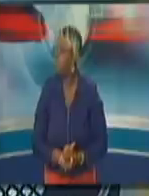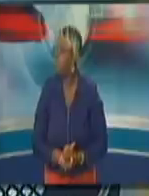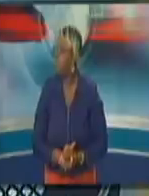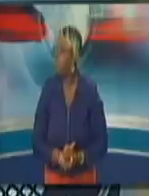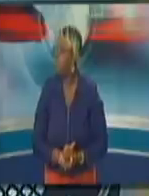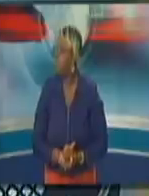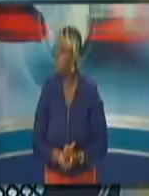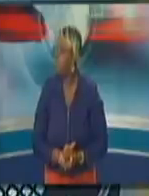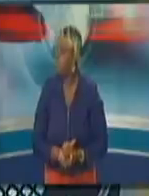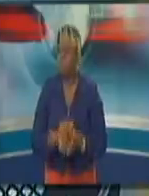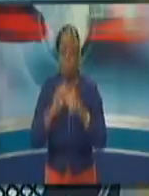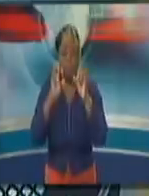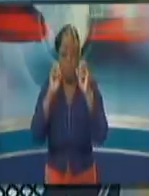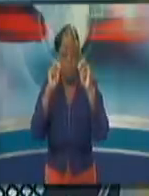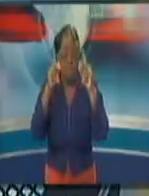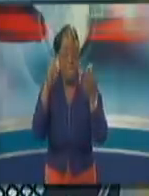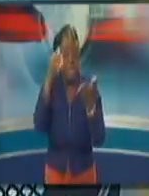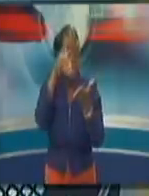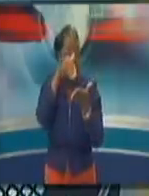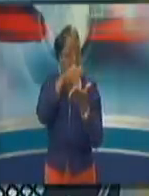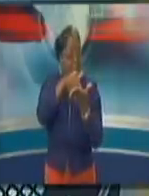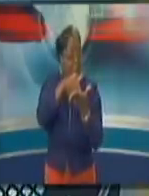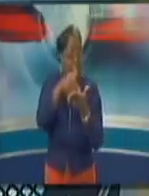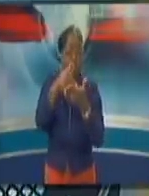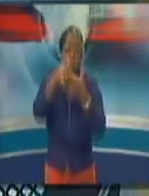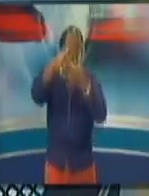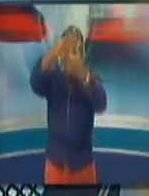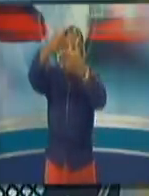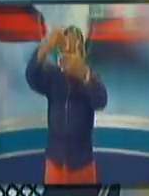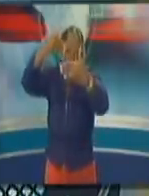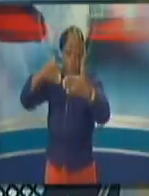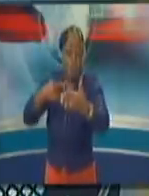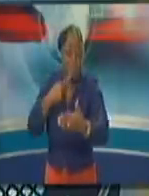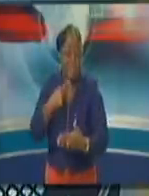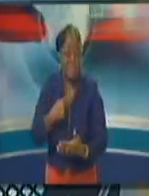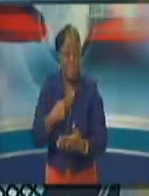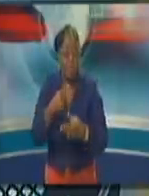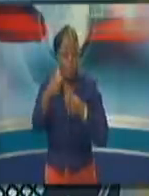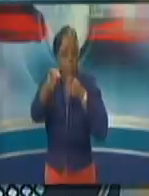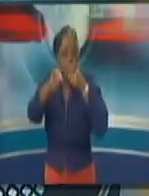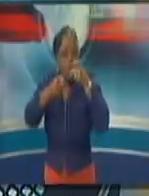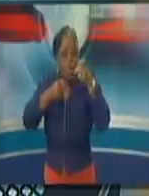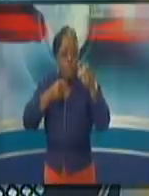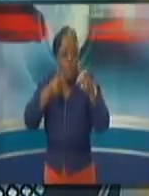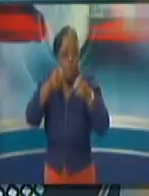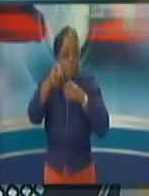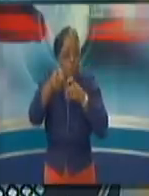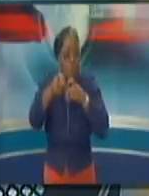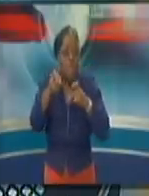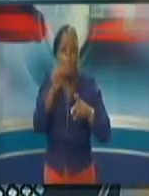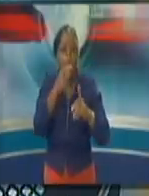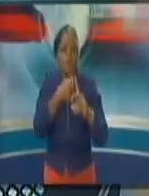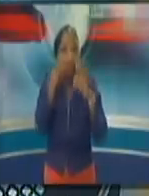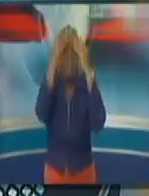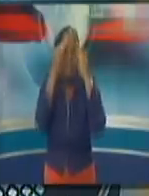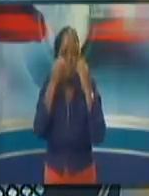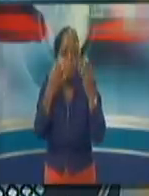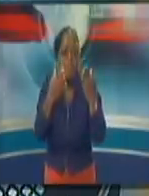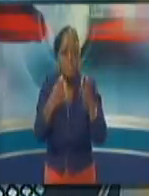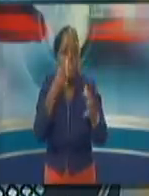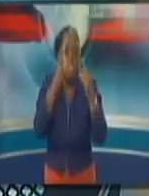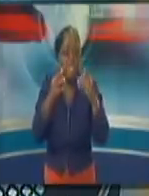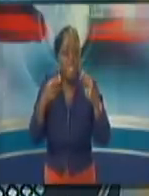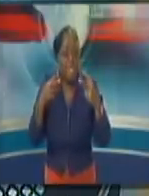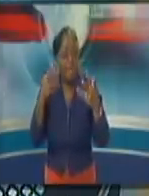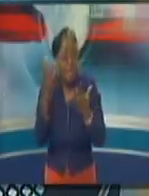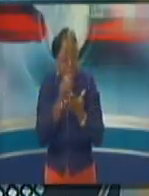Dr. Othello? Okay, again, we go back to what I said before about managing your sources of information. If your source